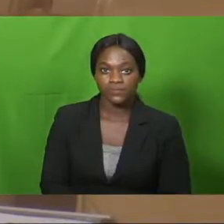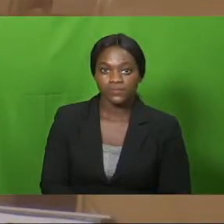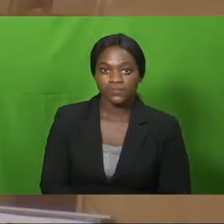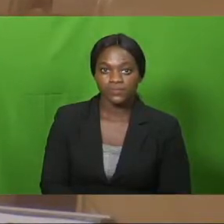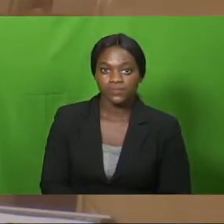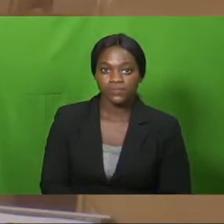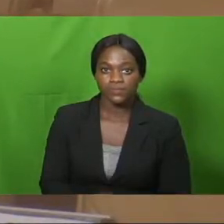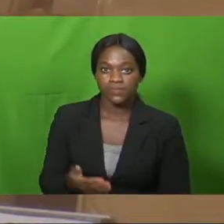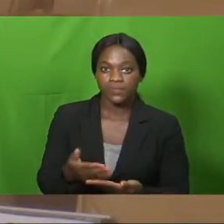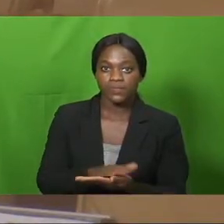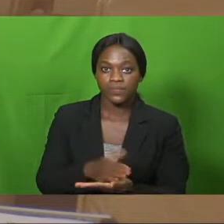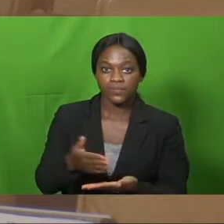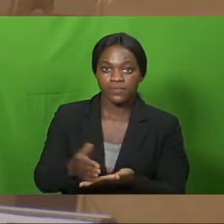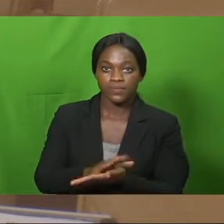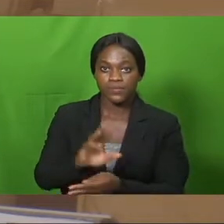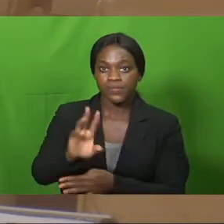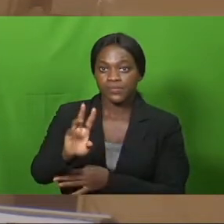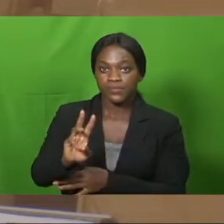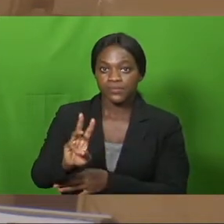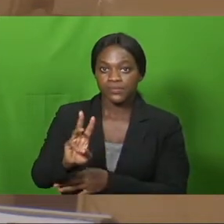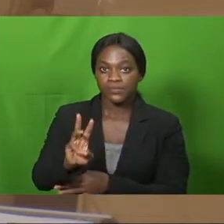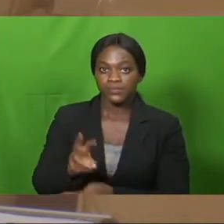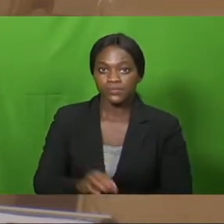Page number 6.